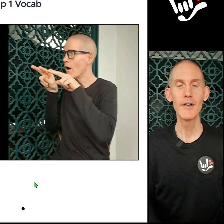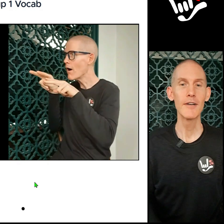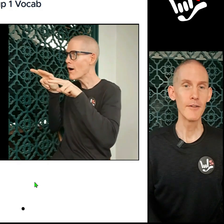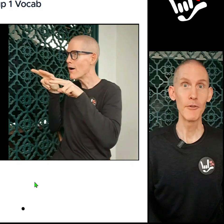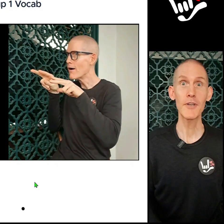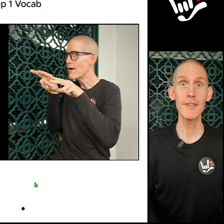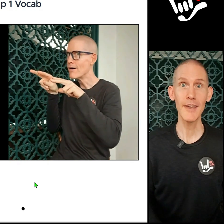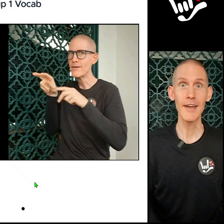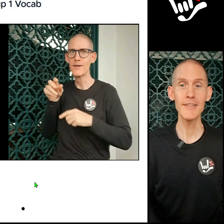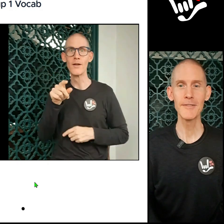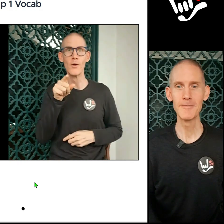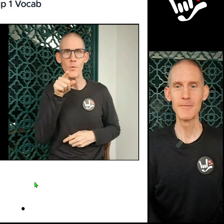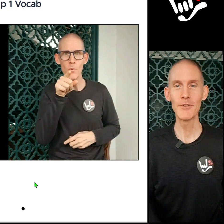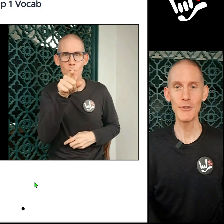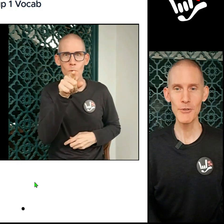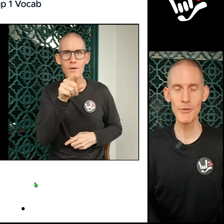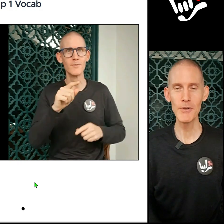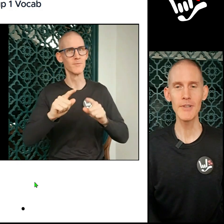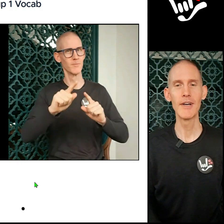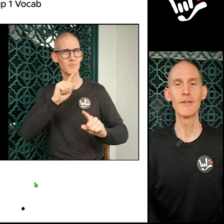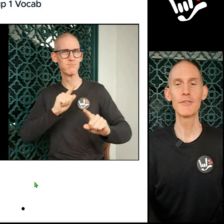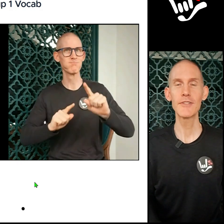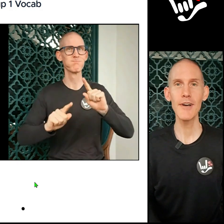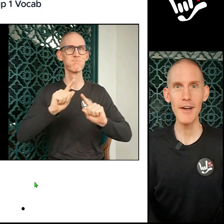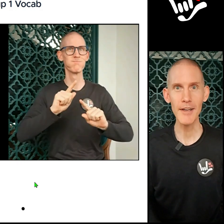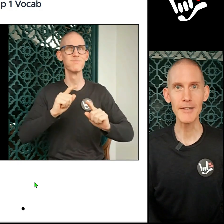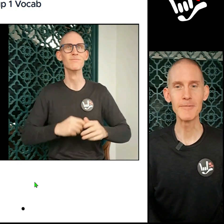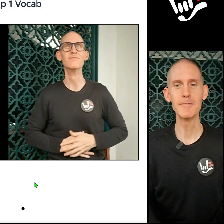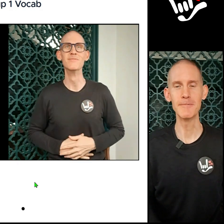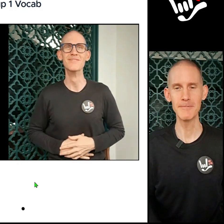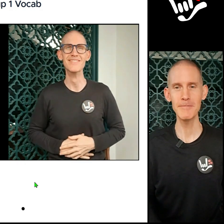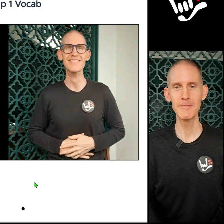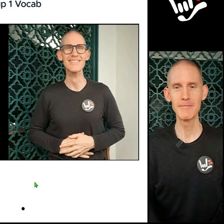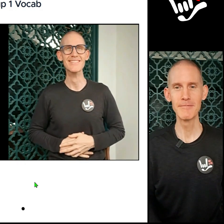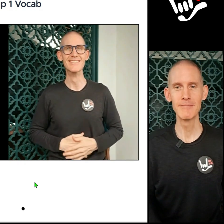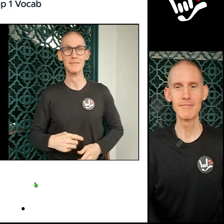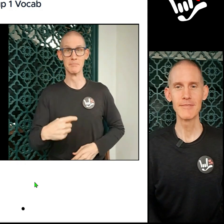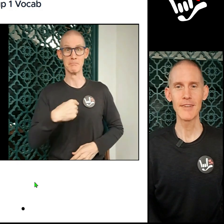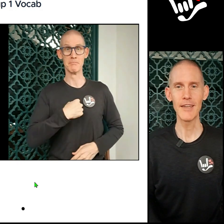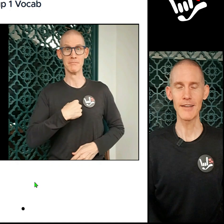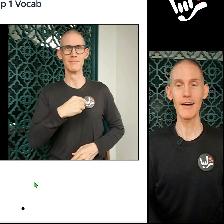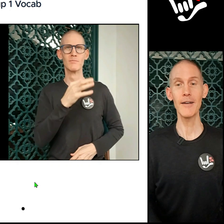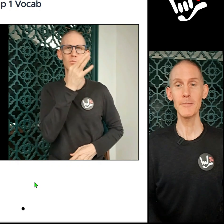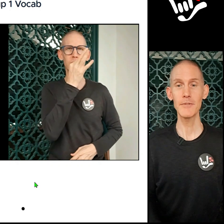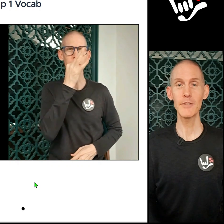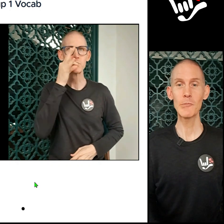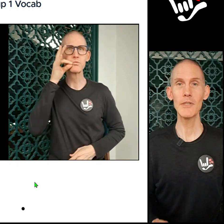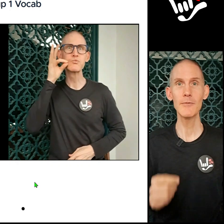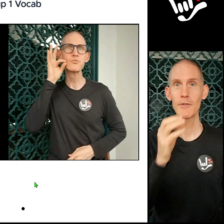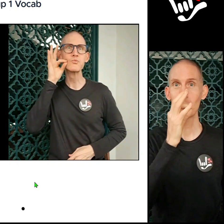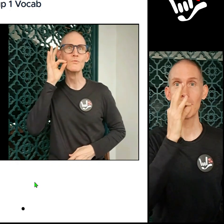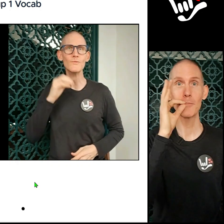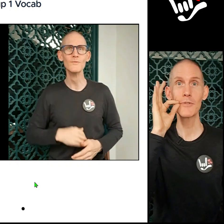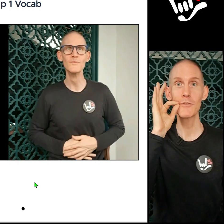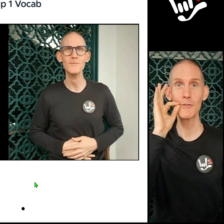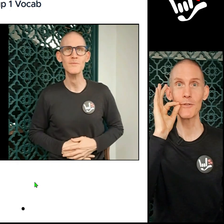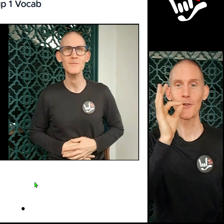You, look at that, you sign. And I'm